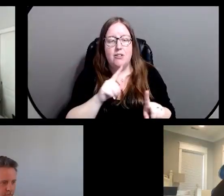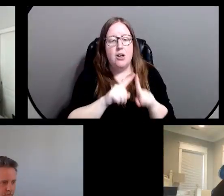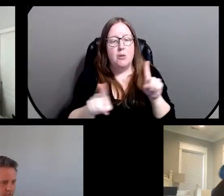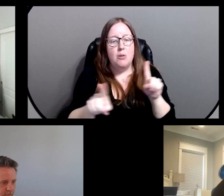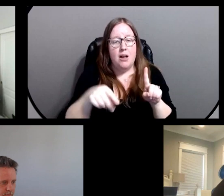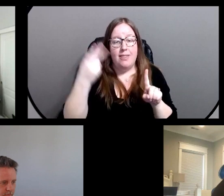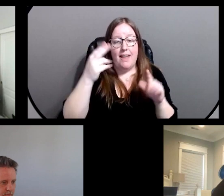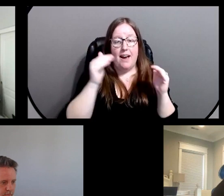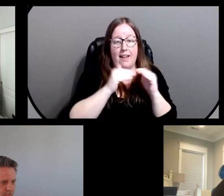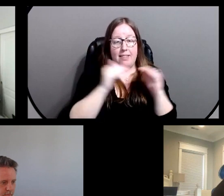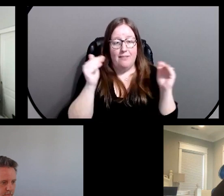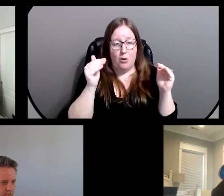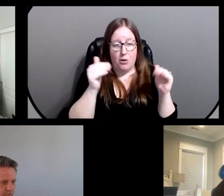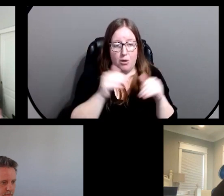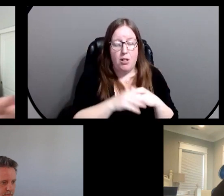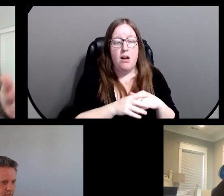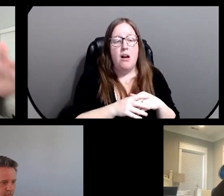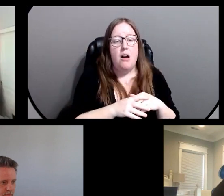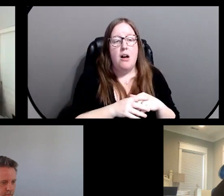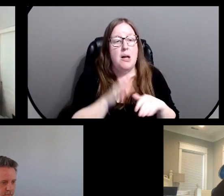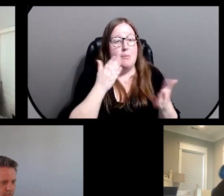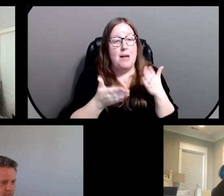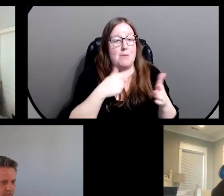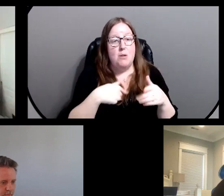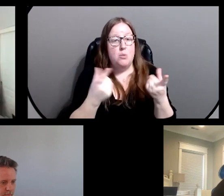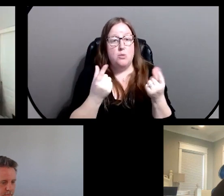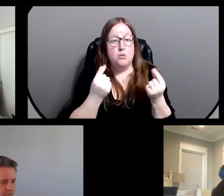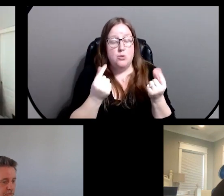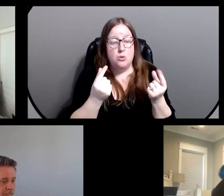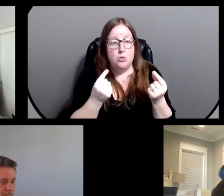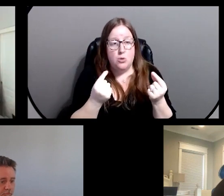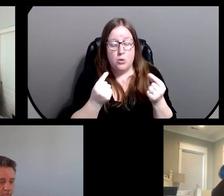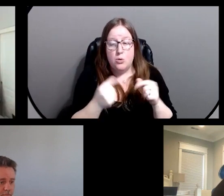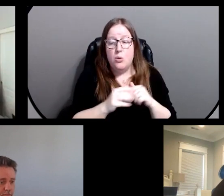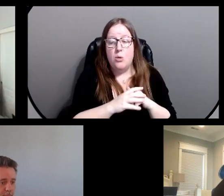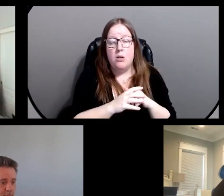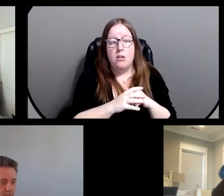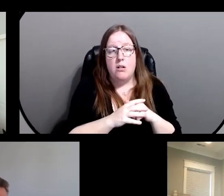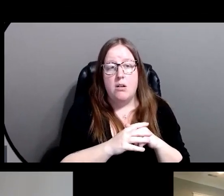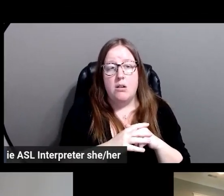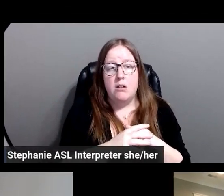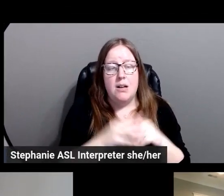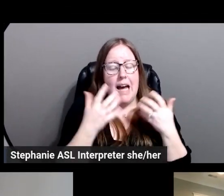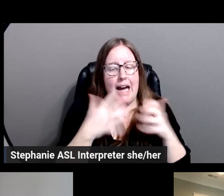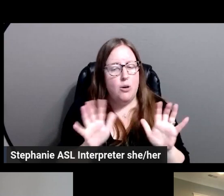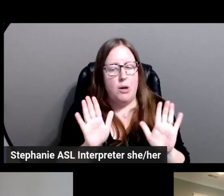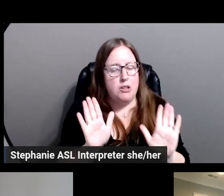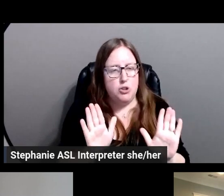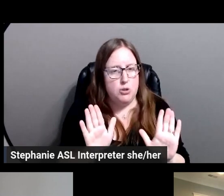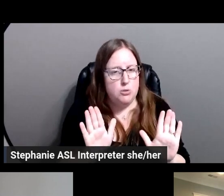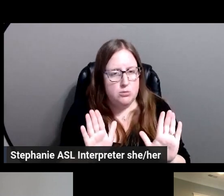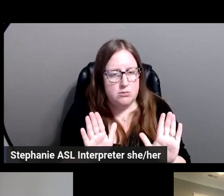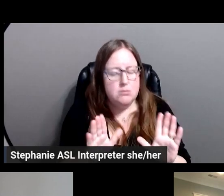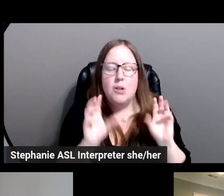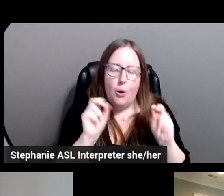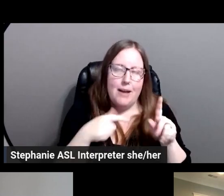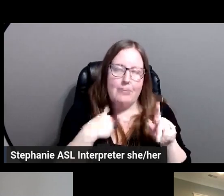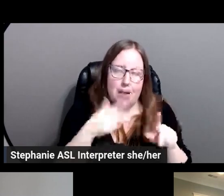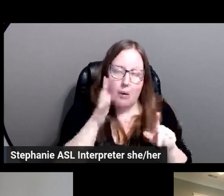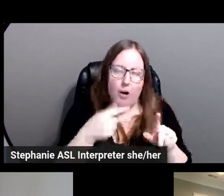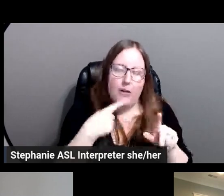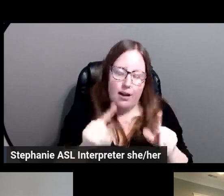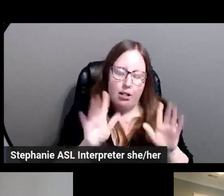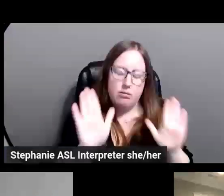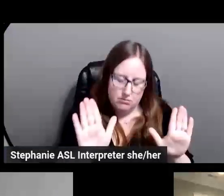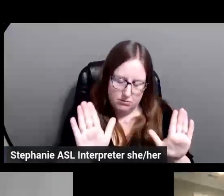level. Maybe what we'll do is, in fact, I don't want to spoil it. Okay, I'll spoil it since you asked so